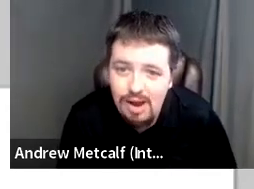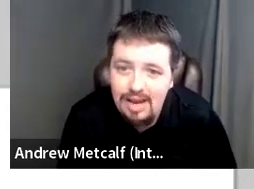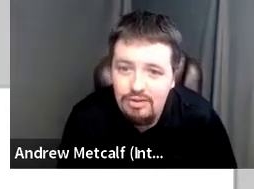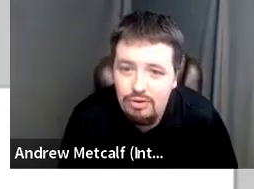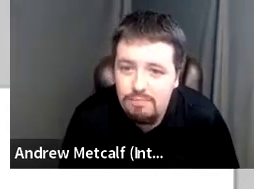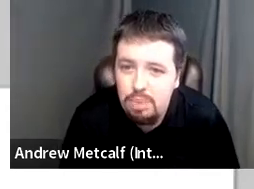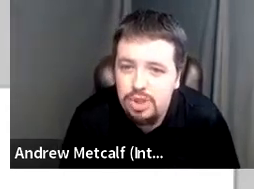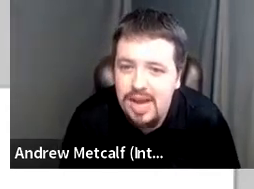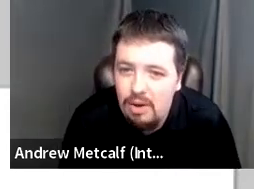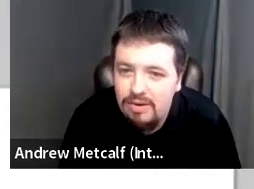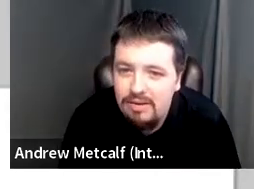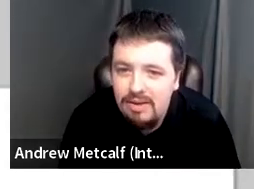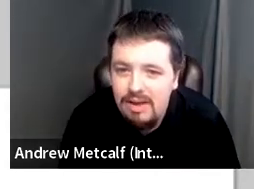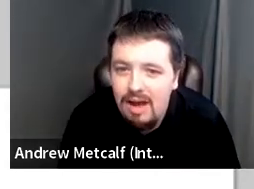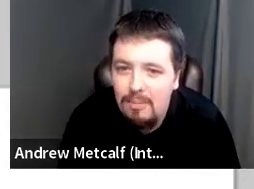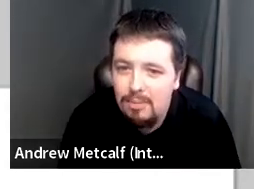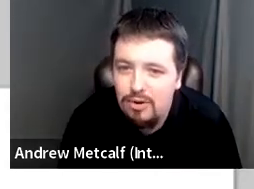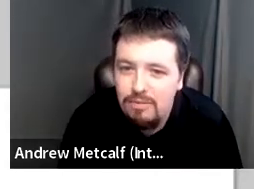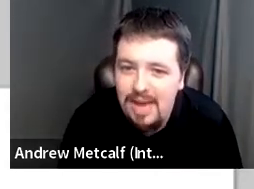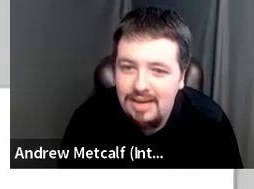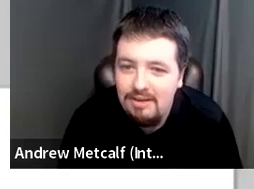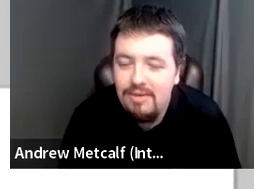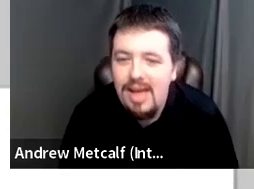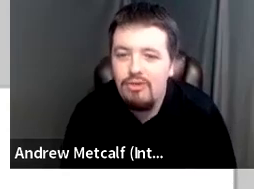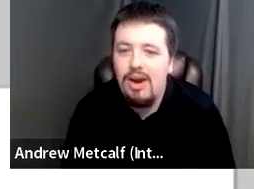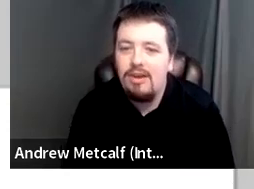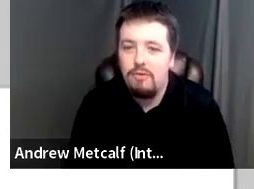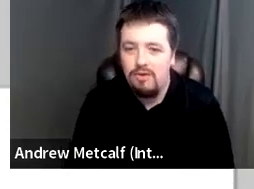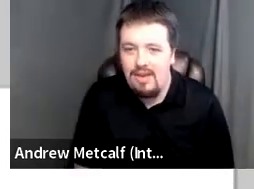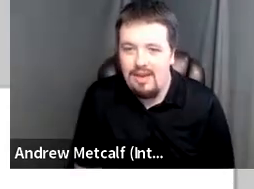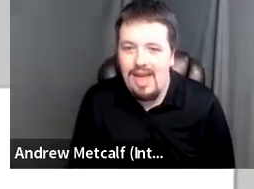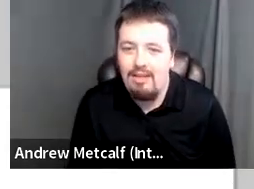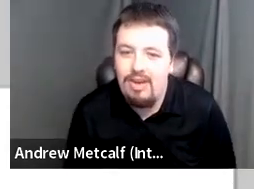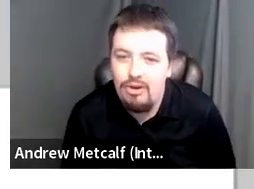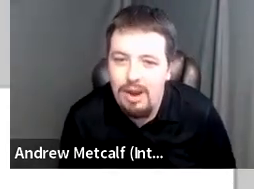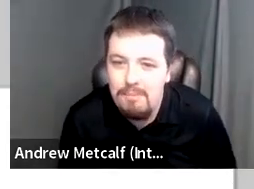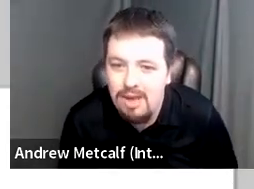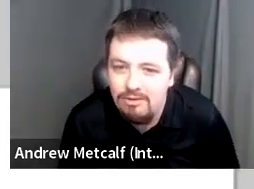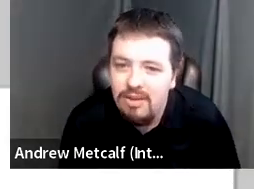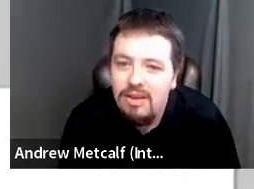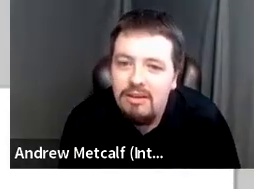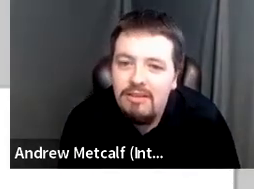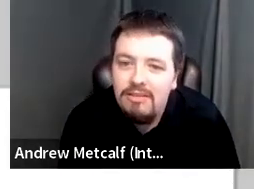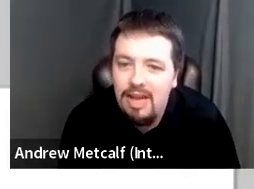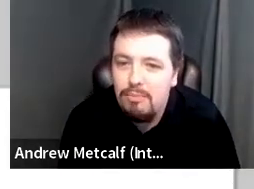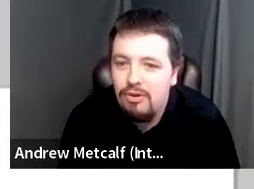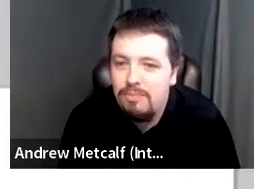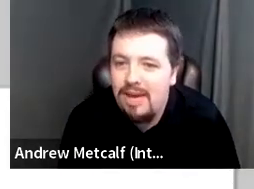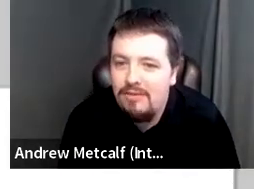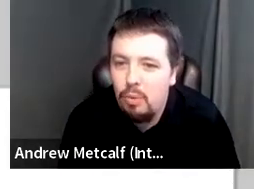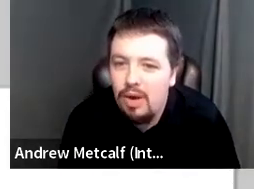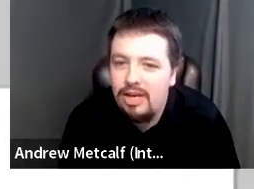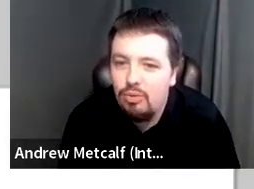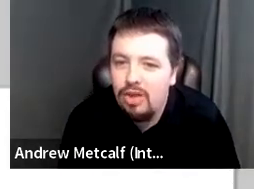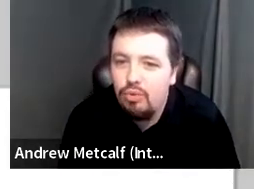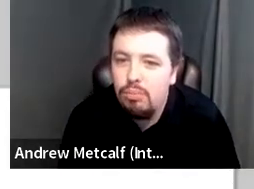and trying to sort of push out the perspective and trying to force in Alexander Graham Bell's same